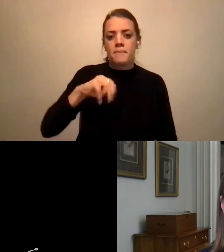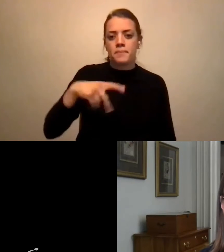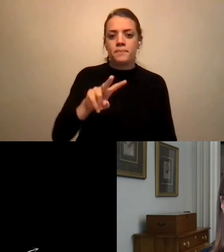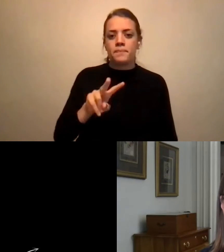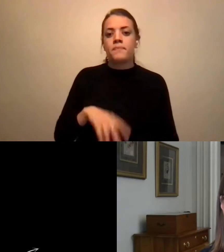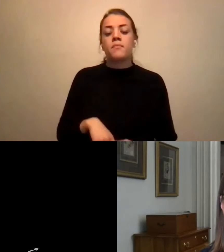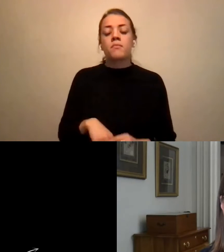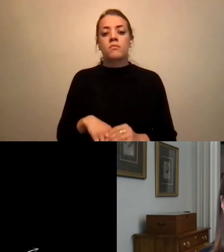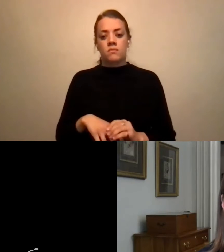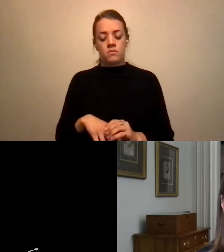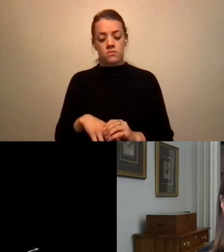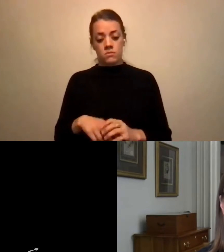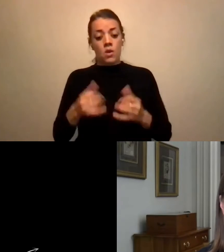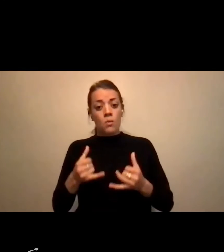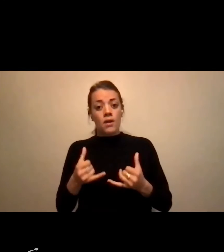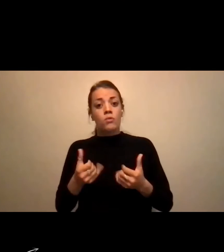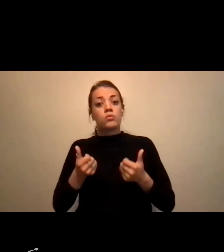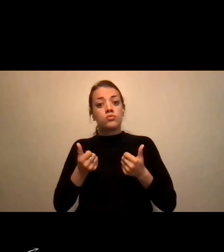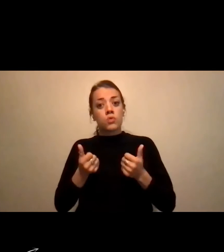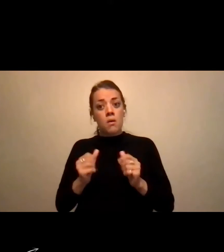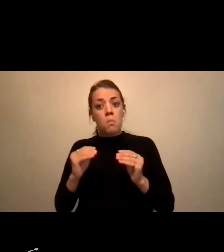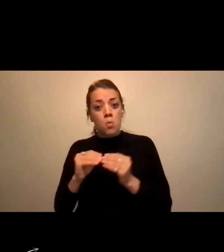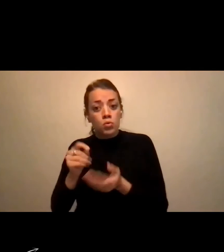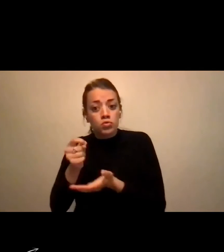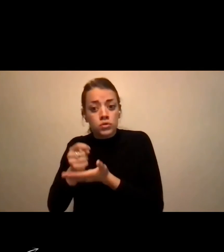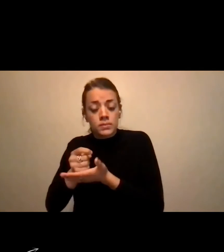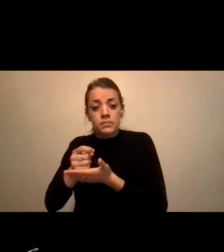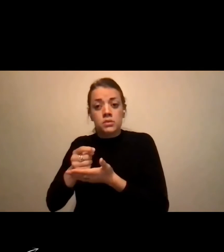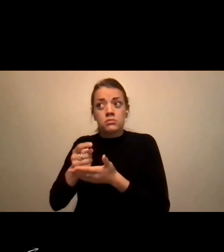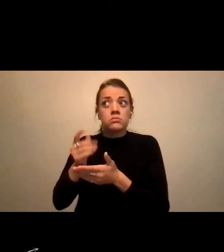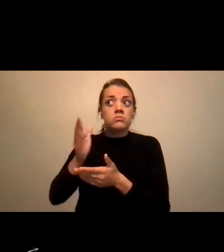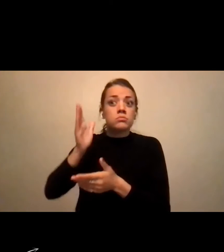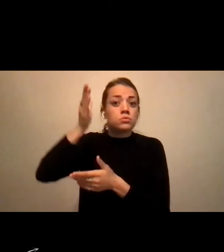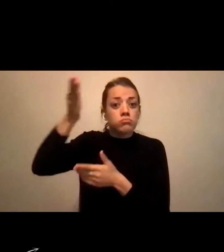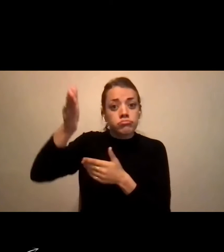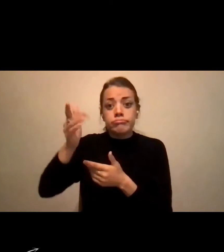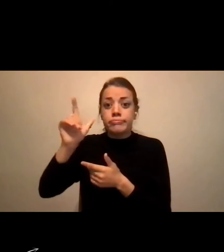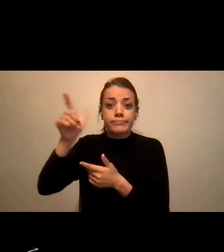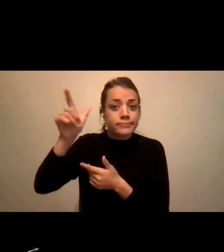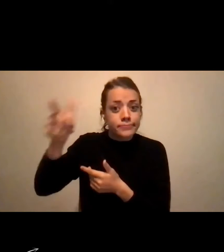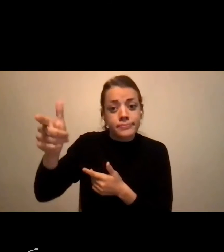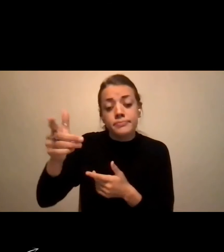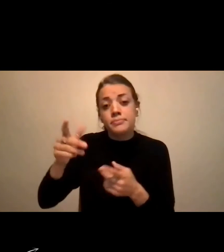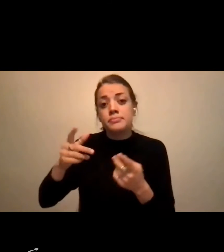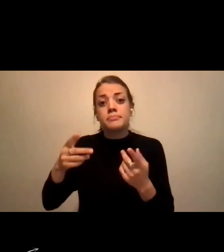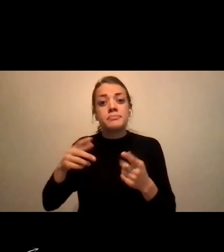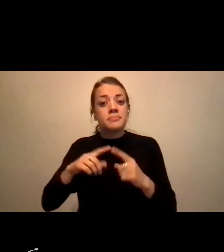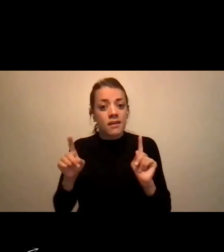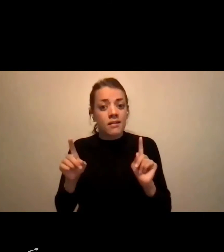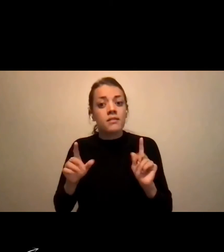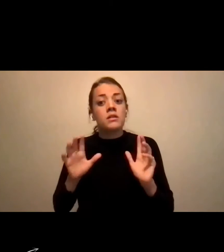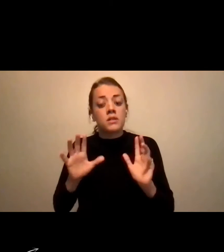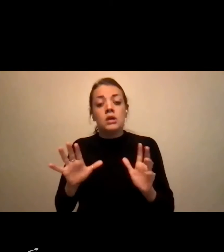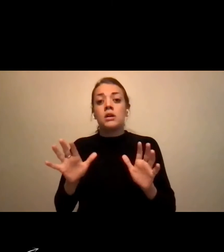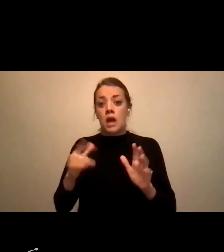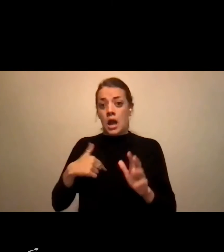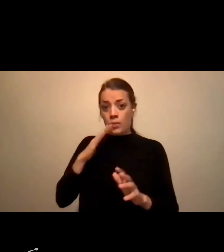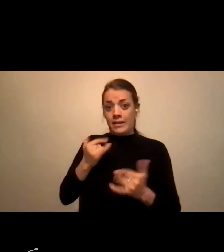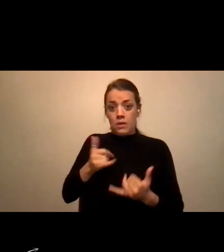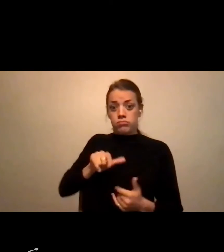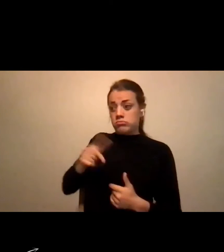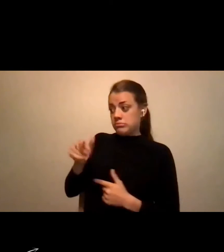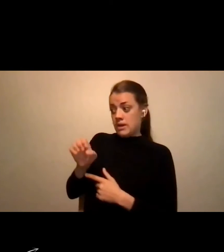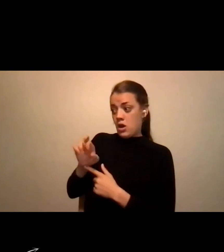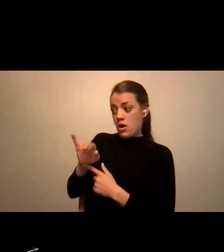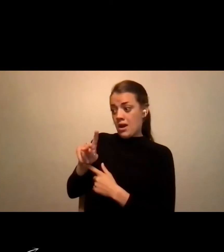treatments coming down the road. And then I'm going to hand this back to Ericka, because an important thing is we